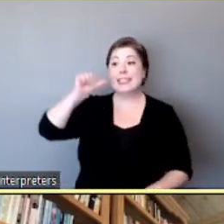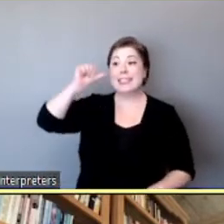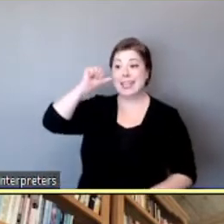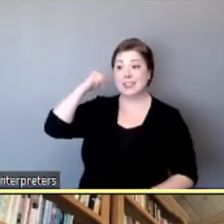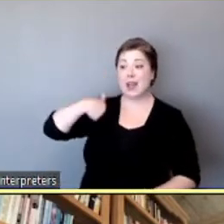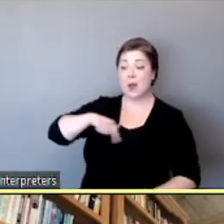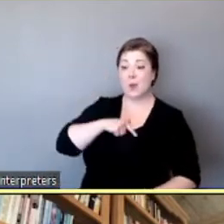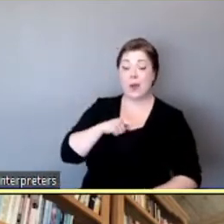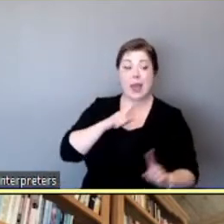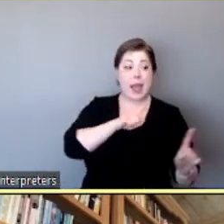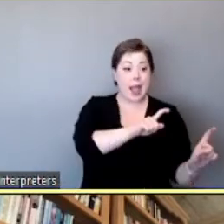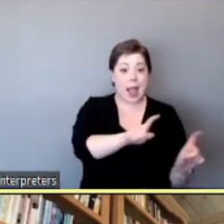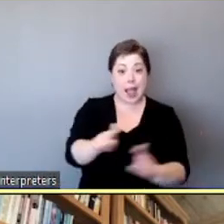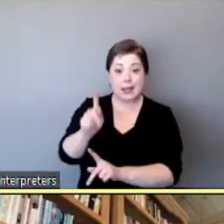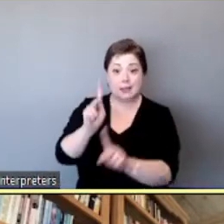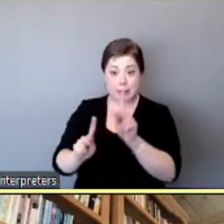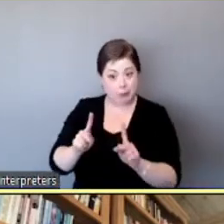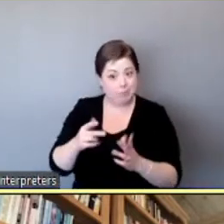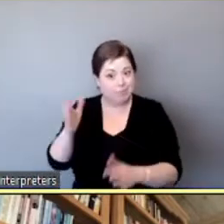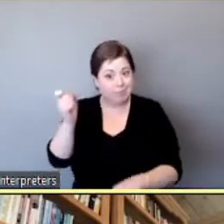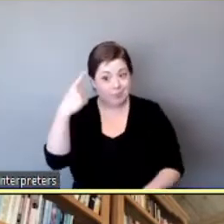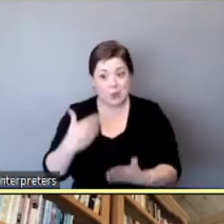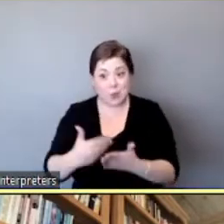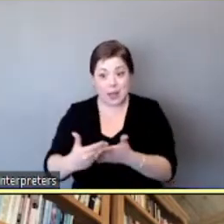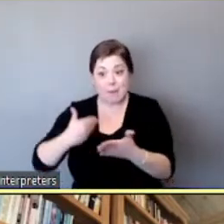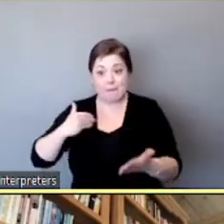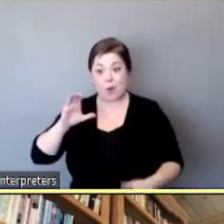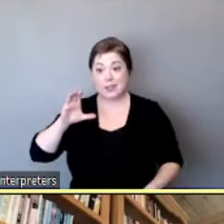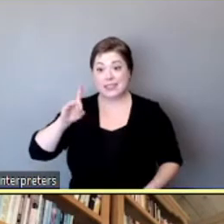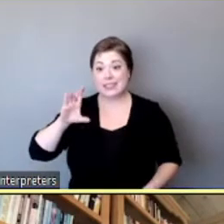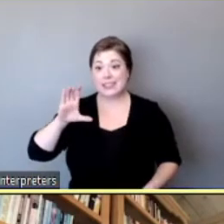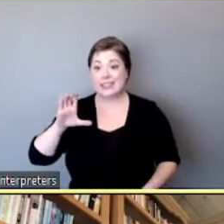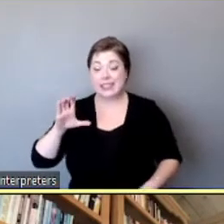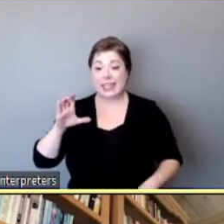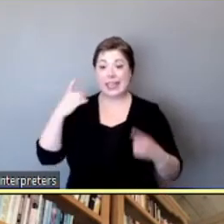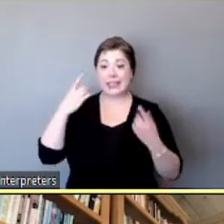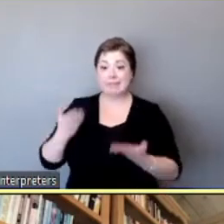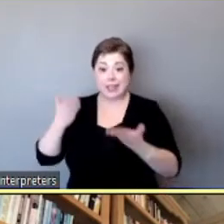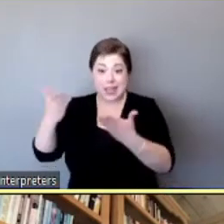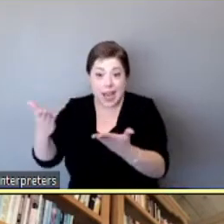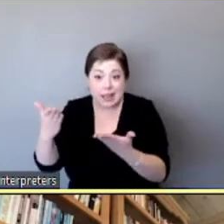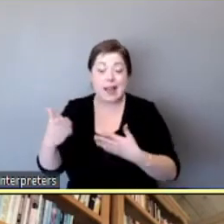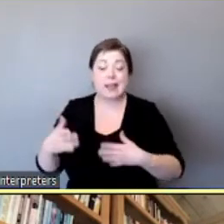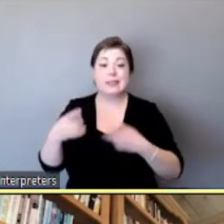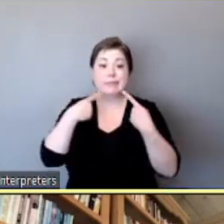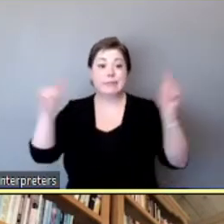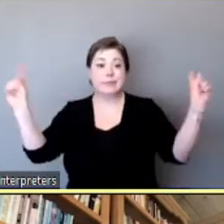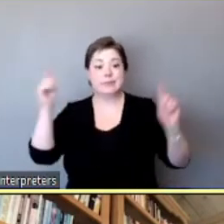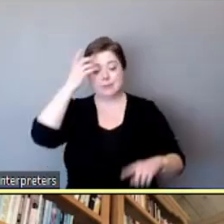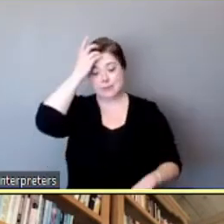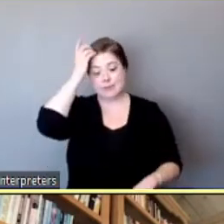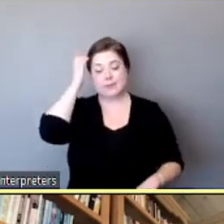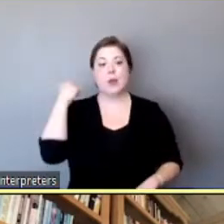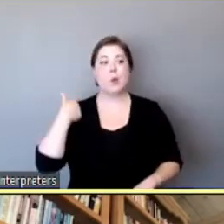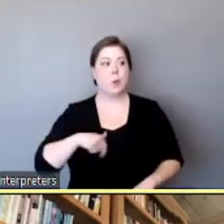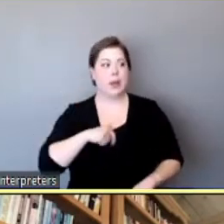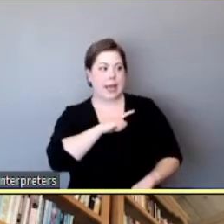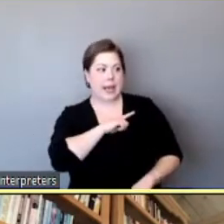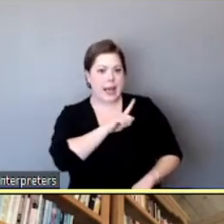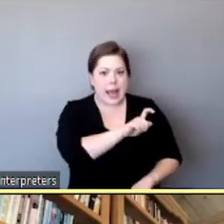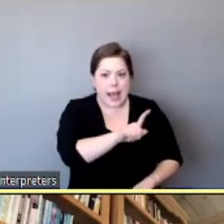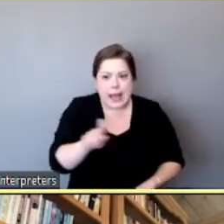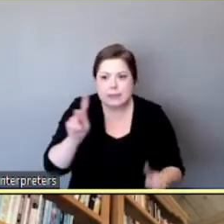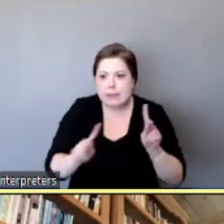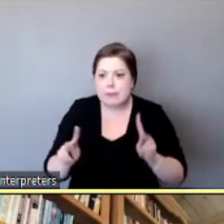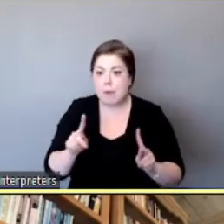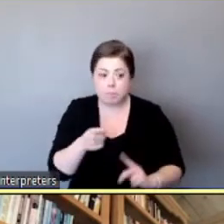this is before the CDC guidance came out, like in the past 2 weeks, have you changed your own personal approach to masking?